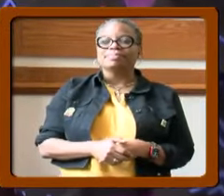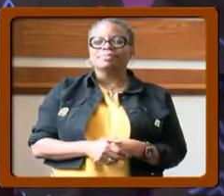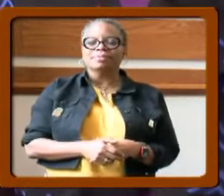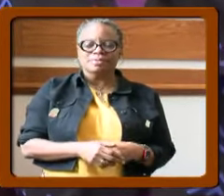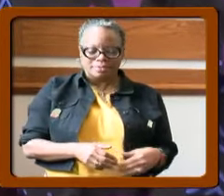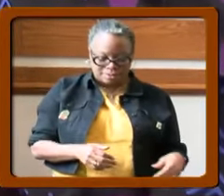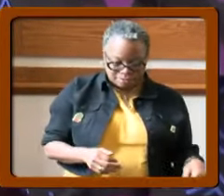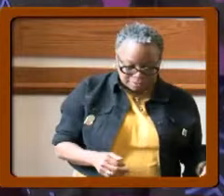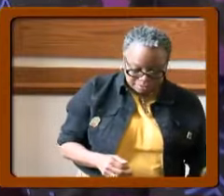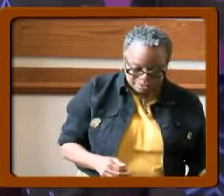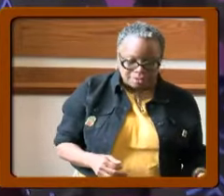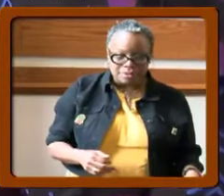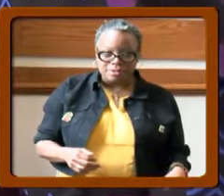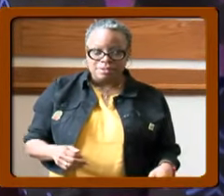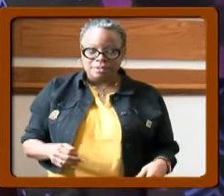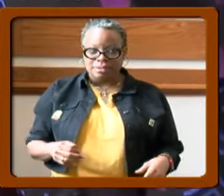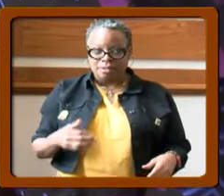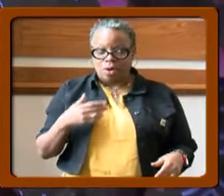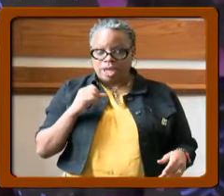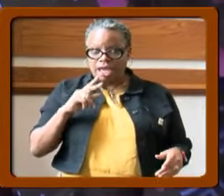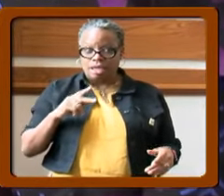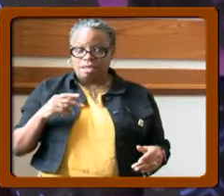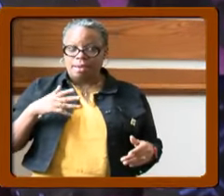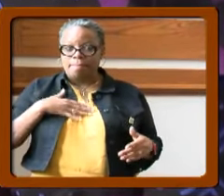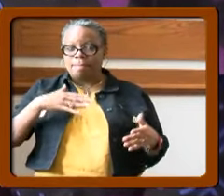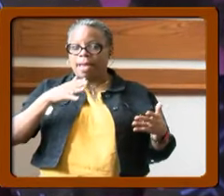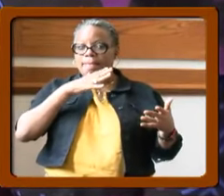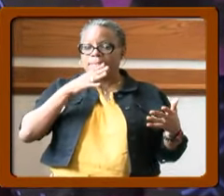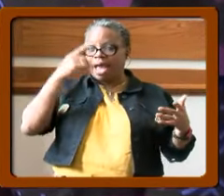My mind is too limited.